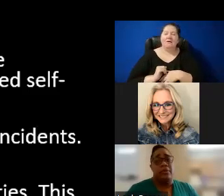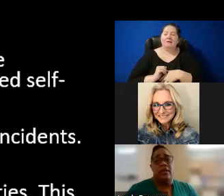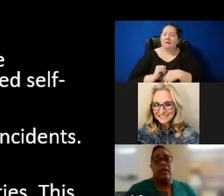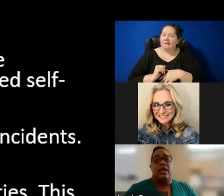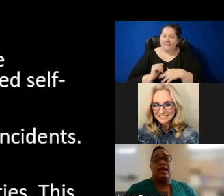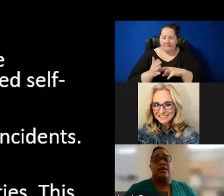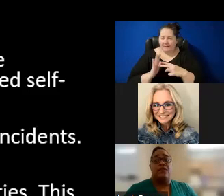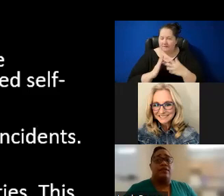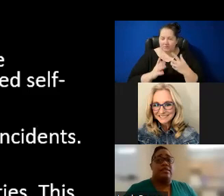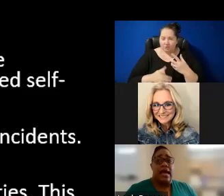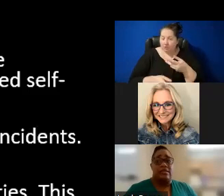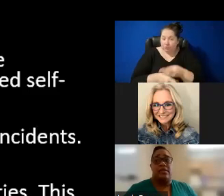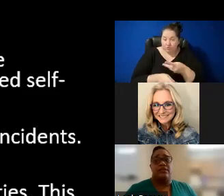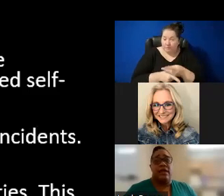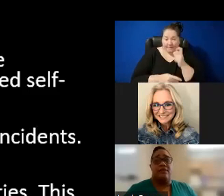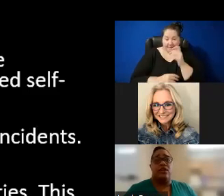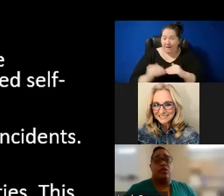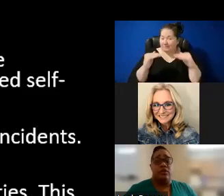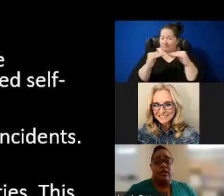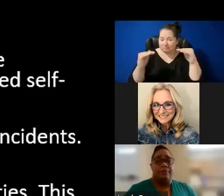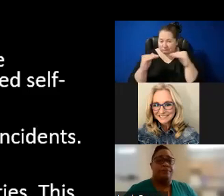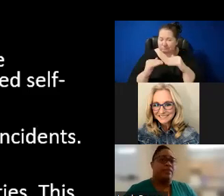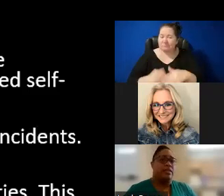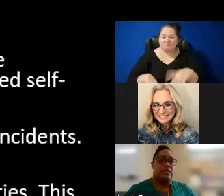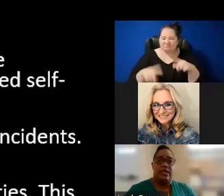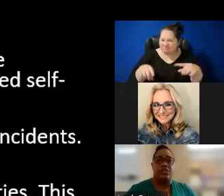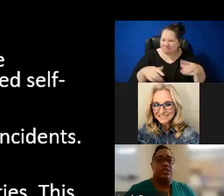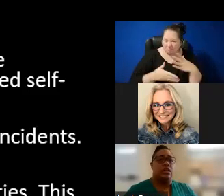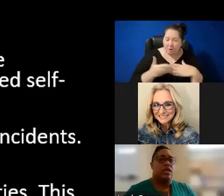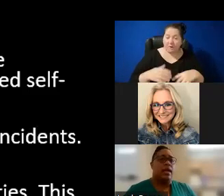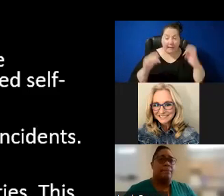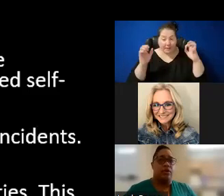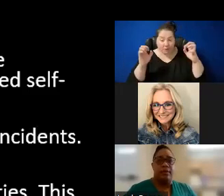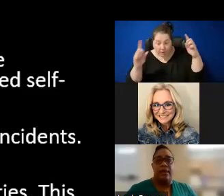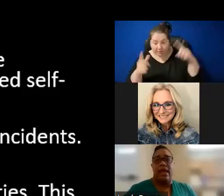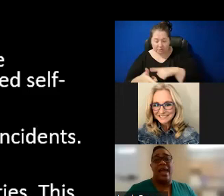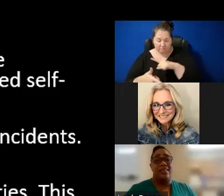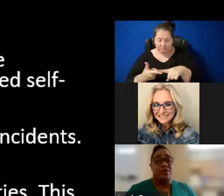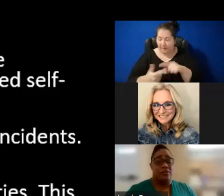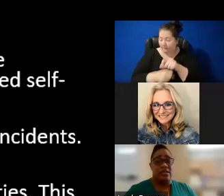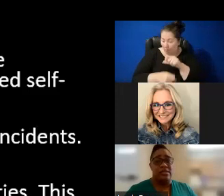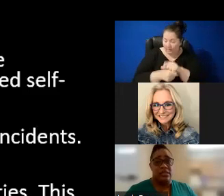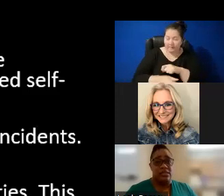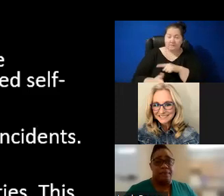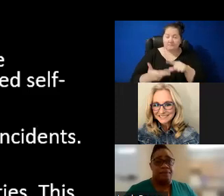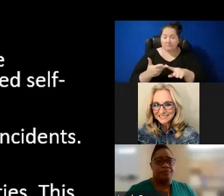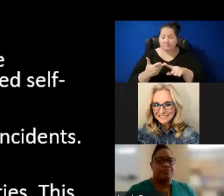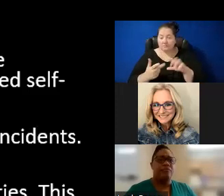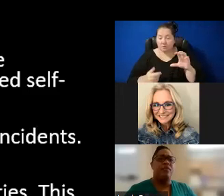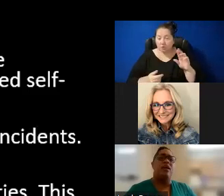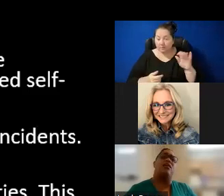unequal treatment in various aspects of life, including education, employment, and the criminal justice